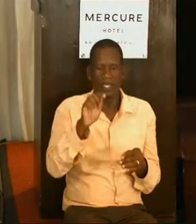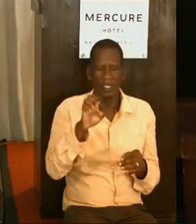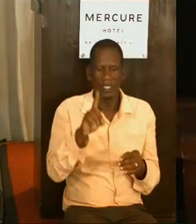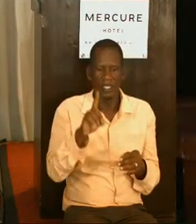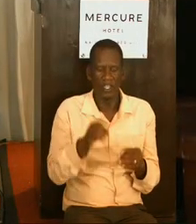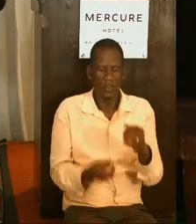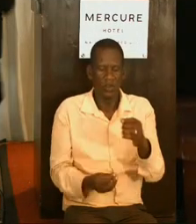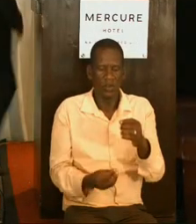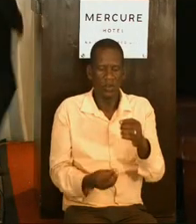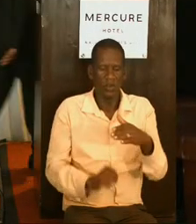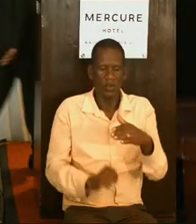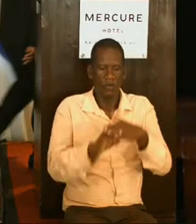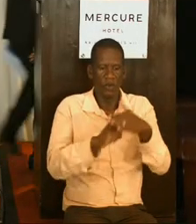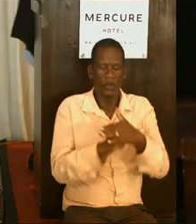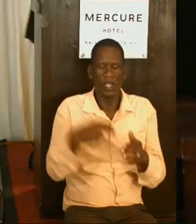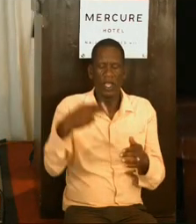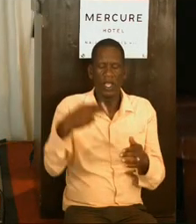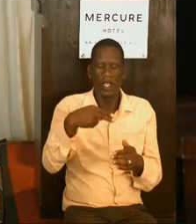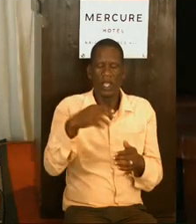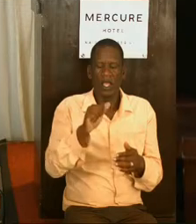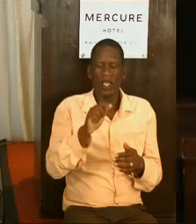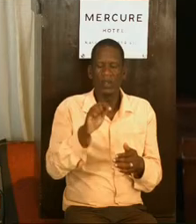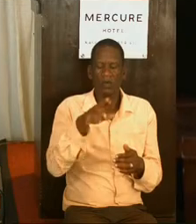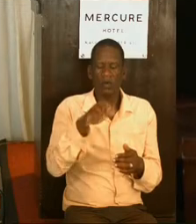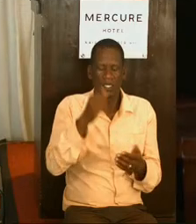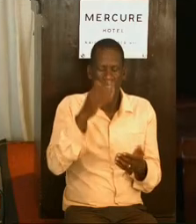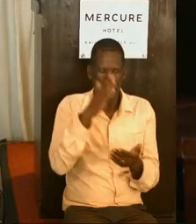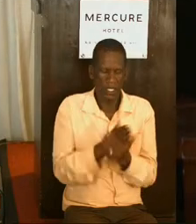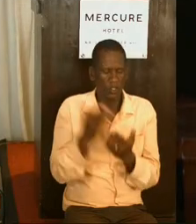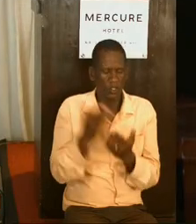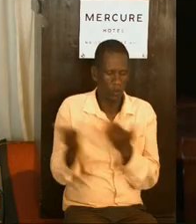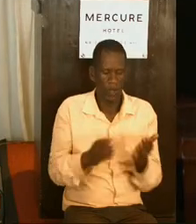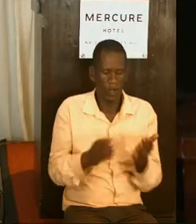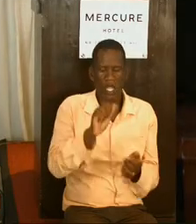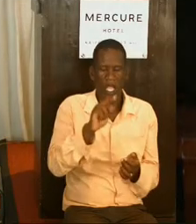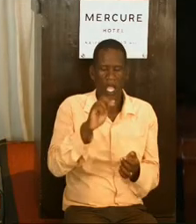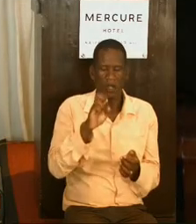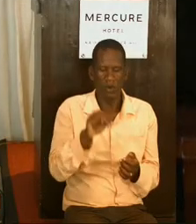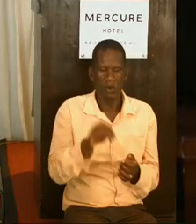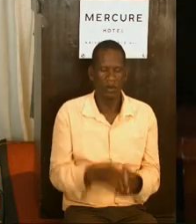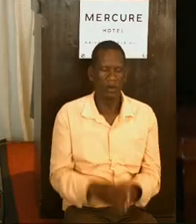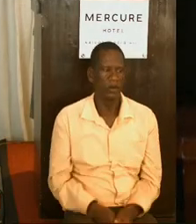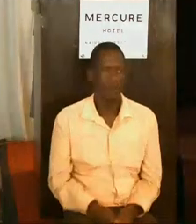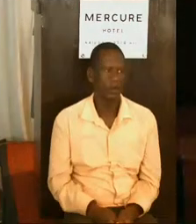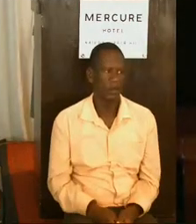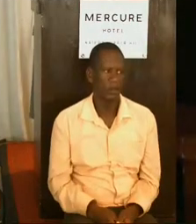found a member had to attract please welcome Canon adolwa